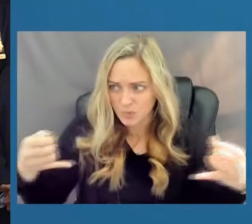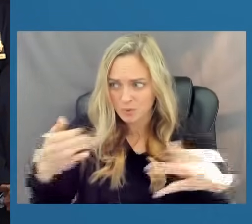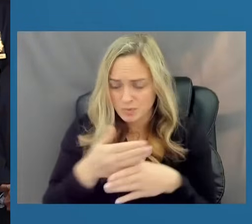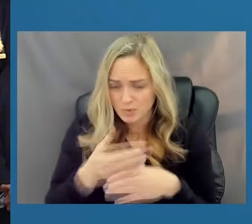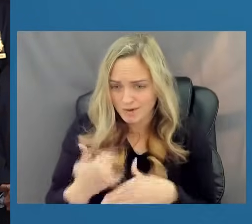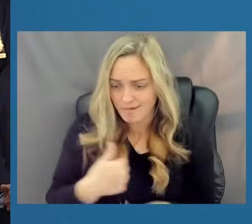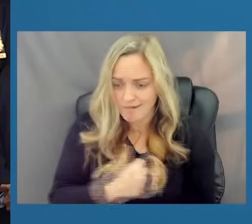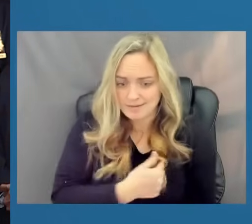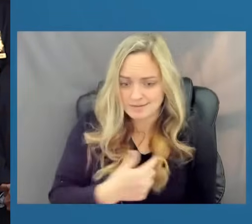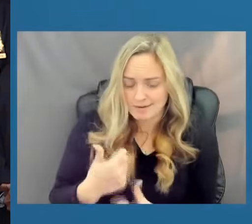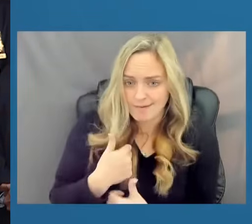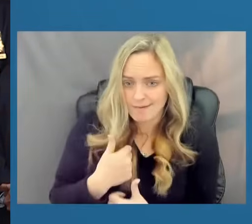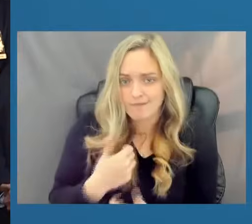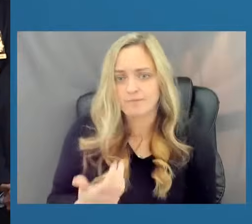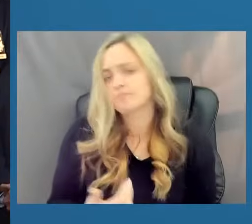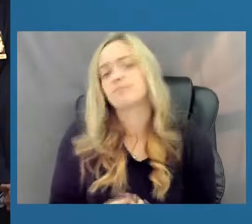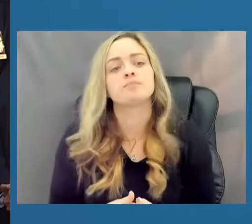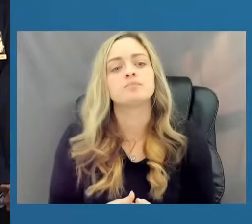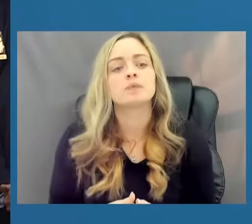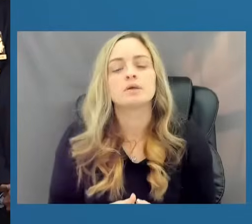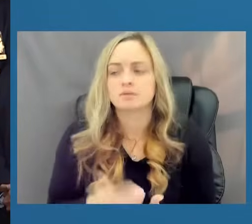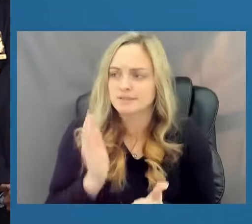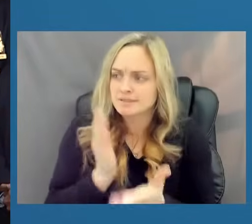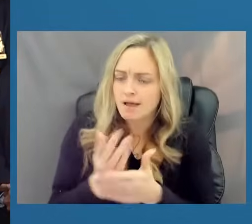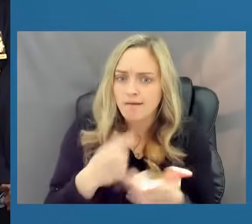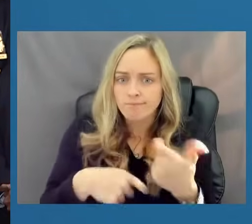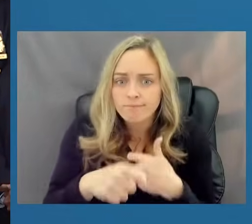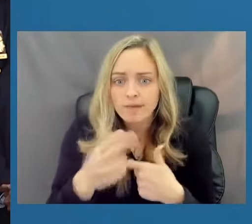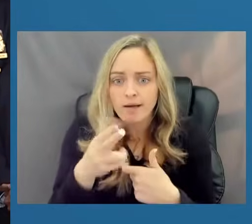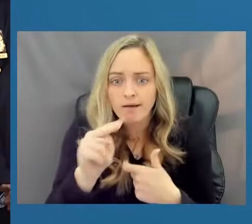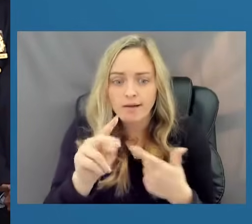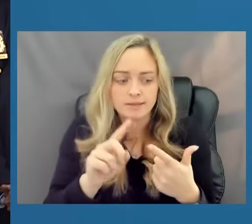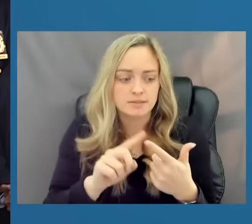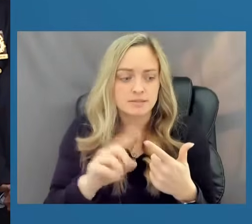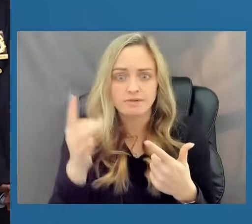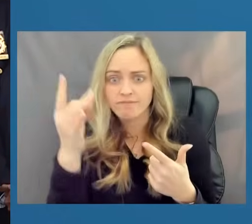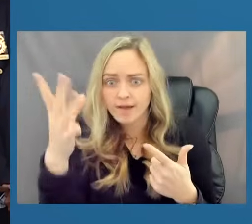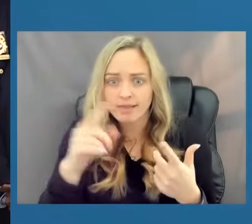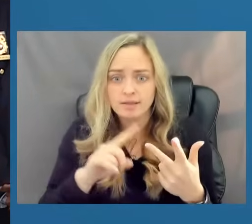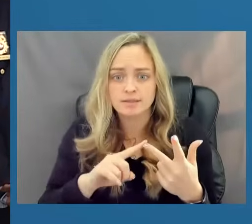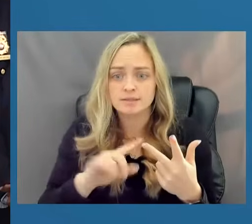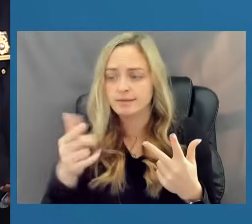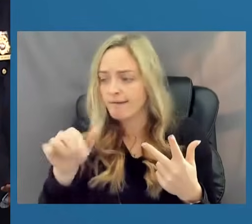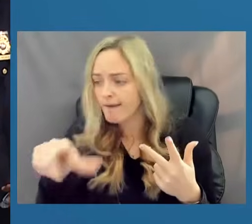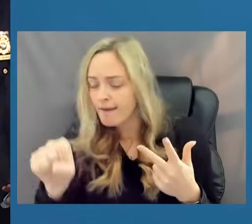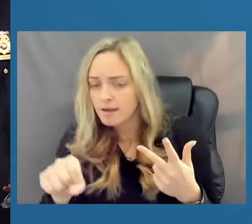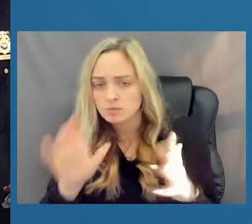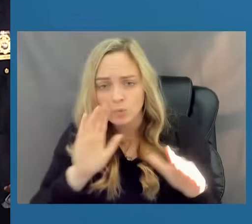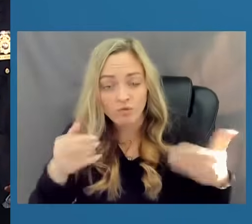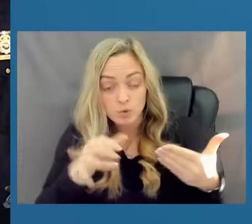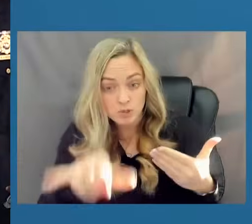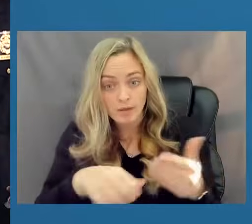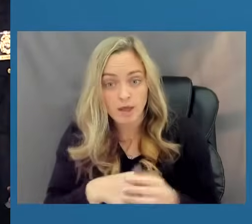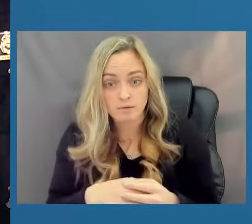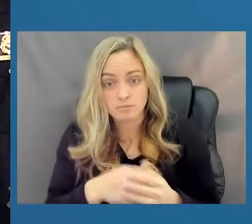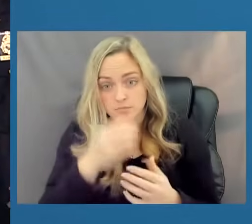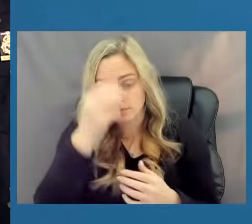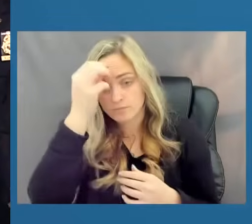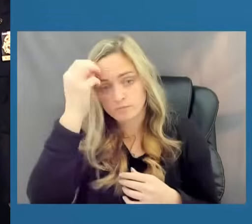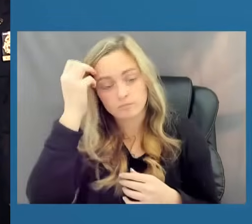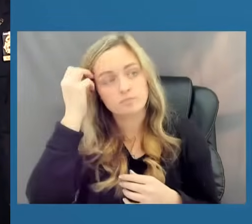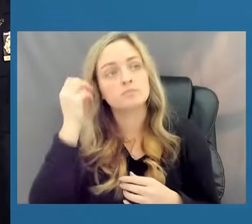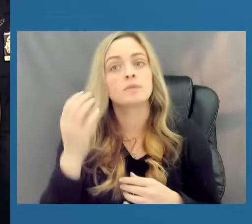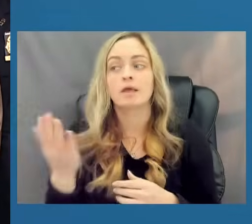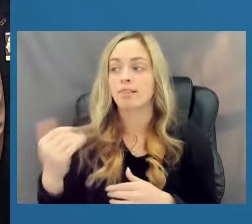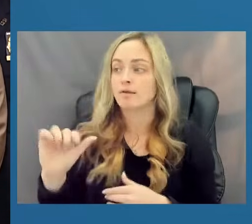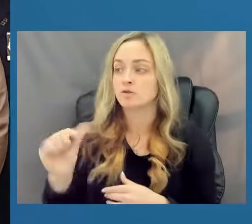human trafficking, violence, gangs. We'll focus on that. Just last August,